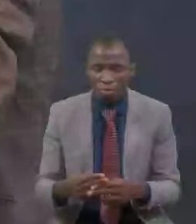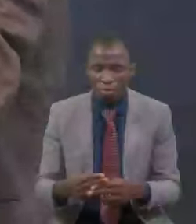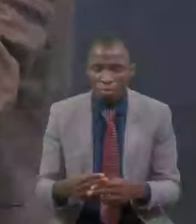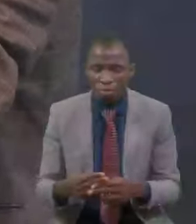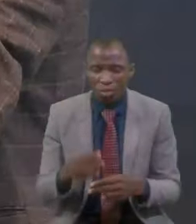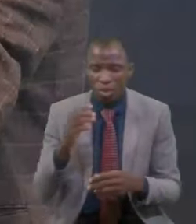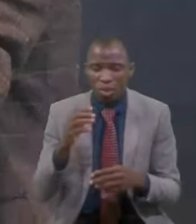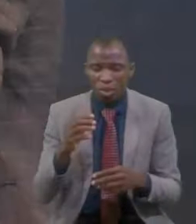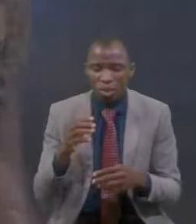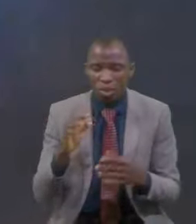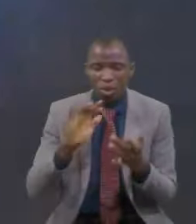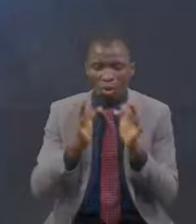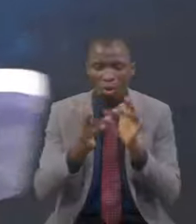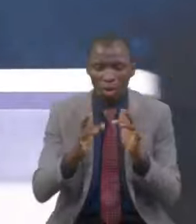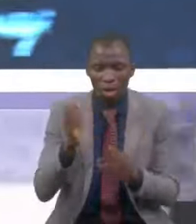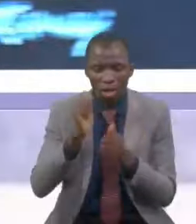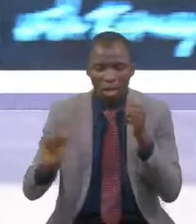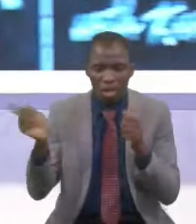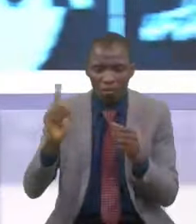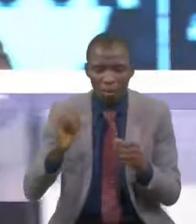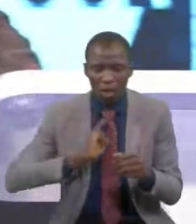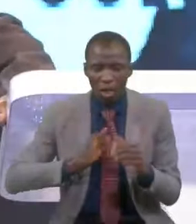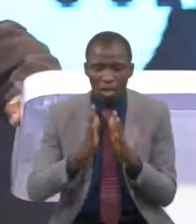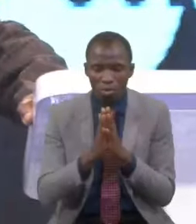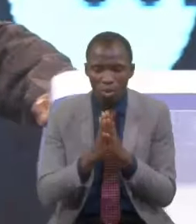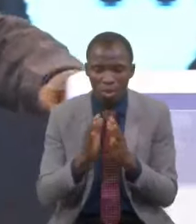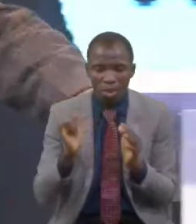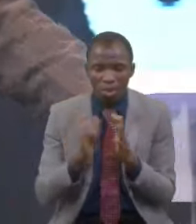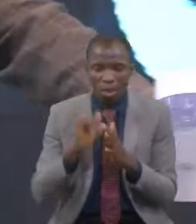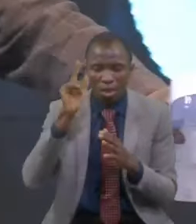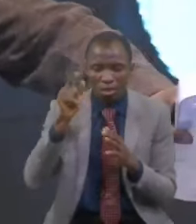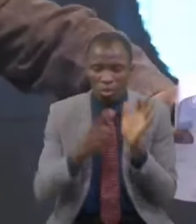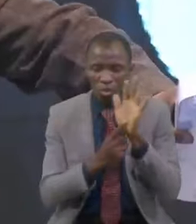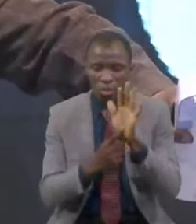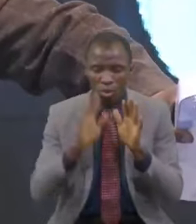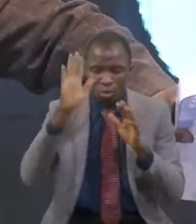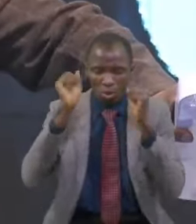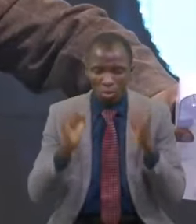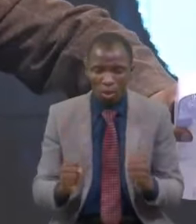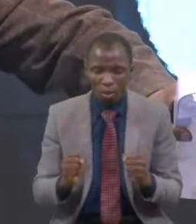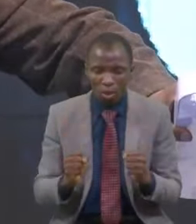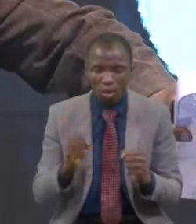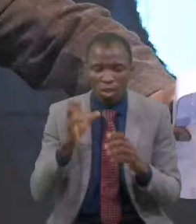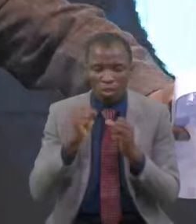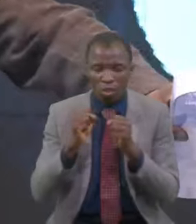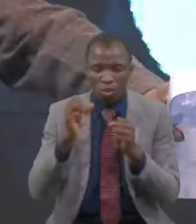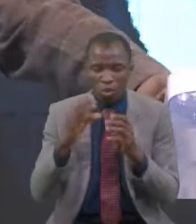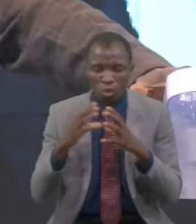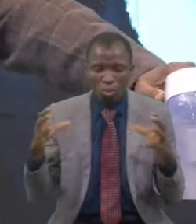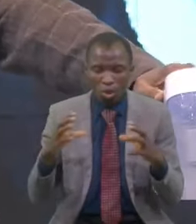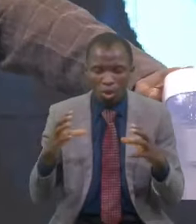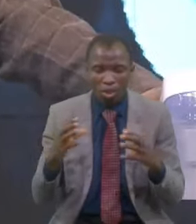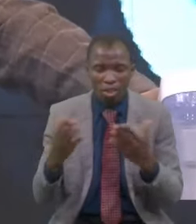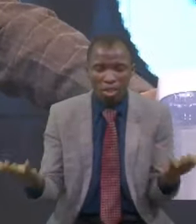Online, everywhere, I pray you manifest your power so much here at the